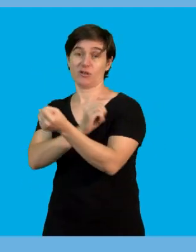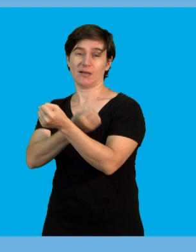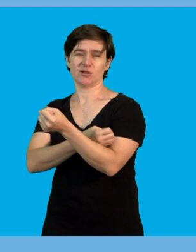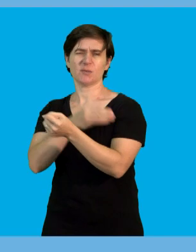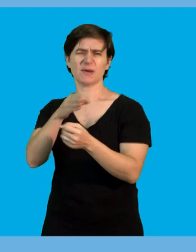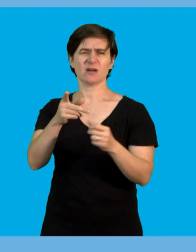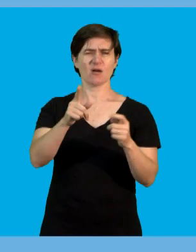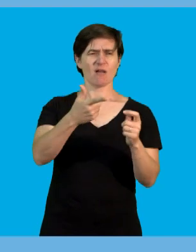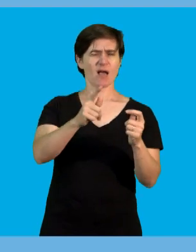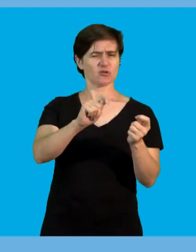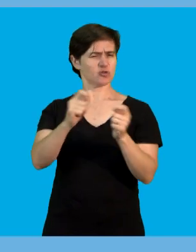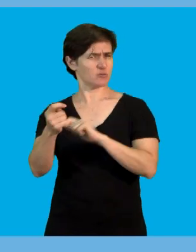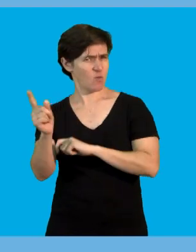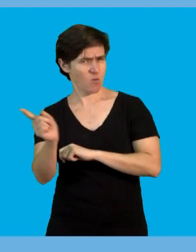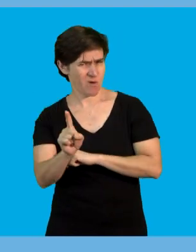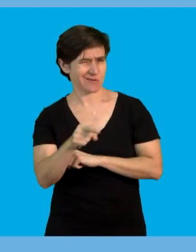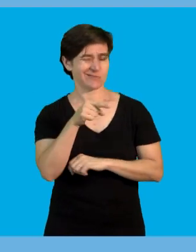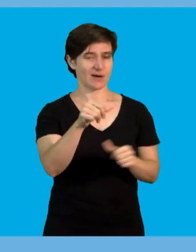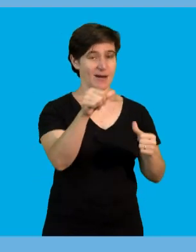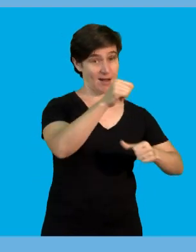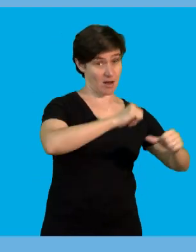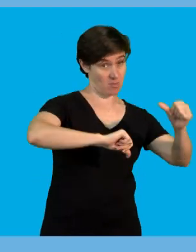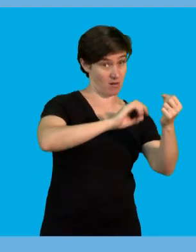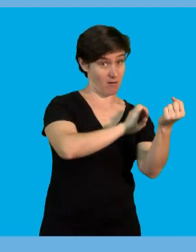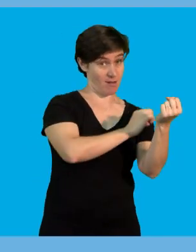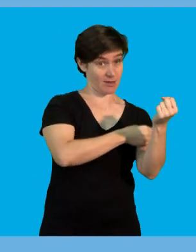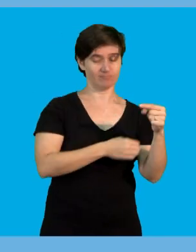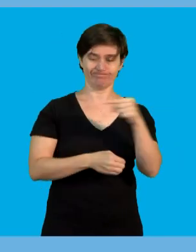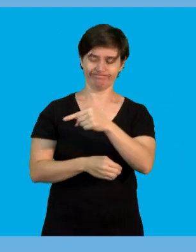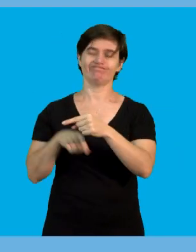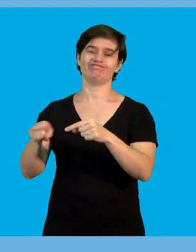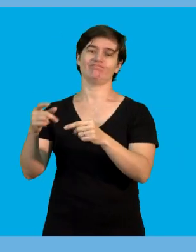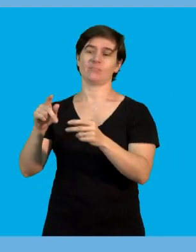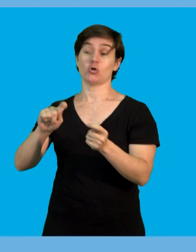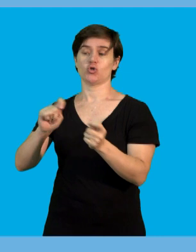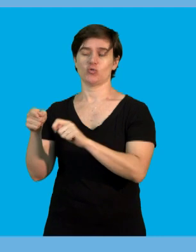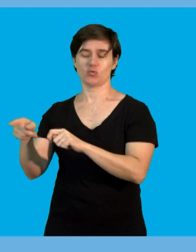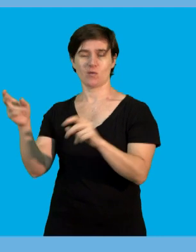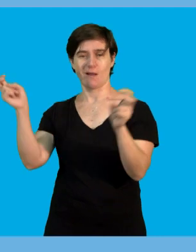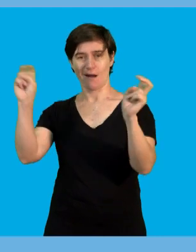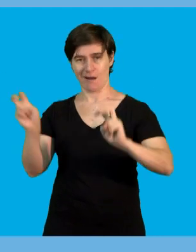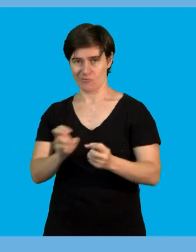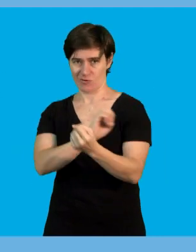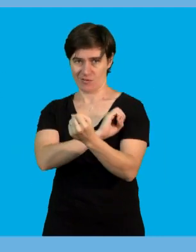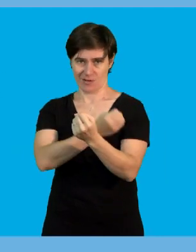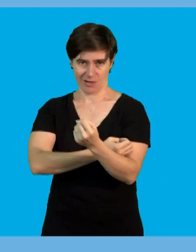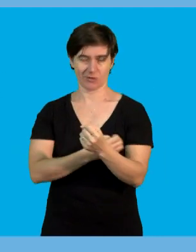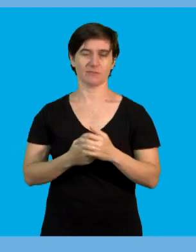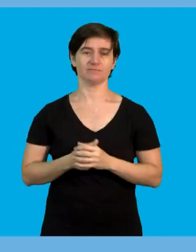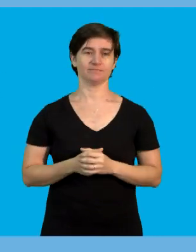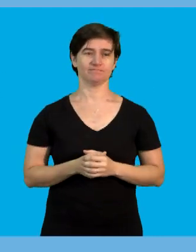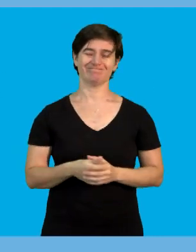So the energy conversion that takes place in an electric cell is our chemical energy, and we're converting that into electrical